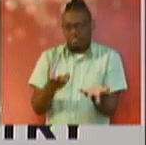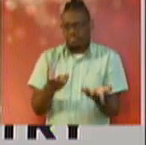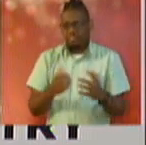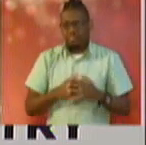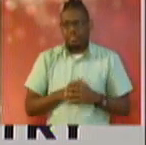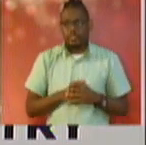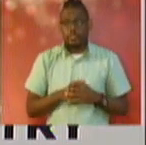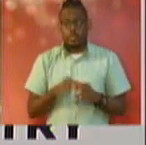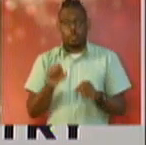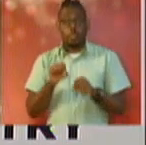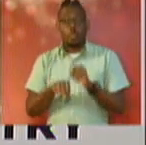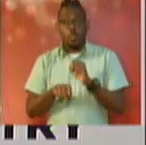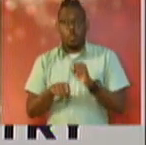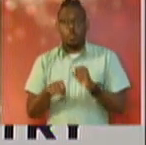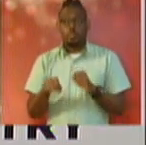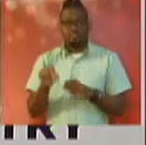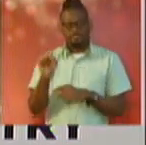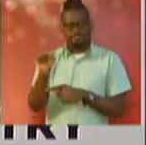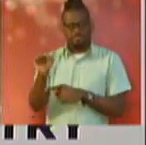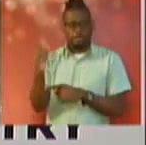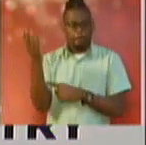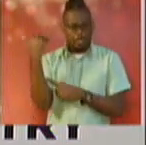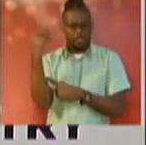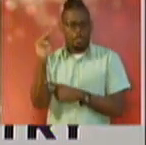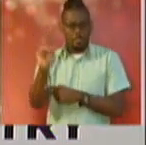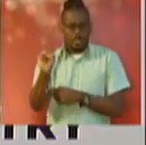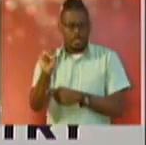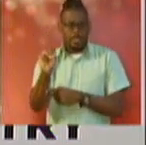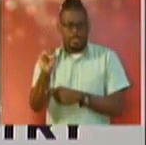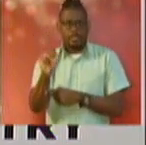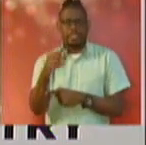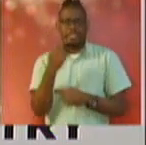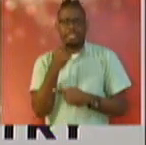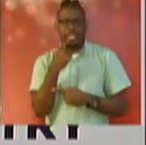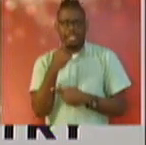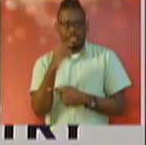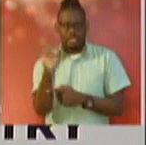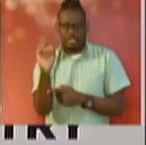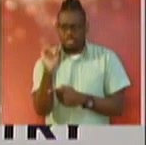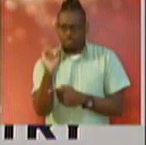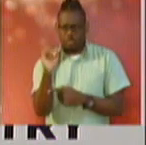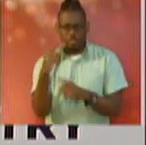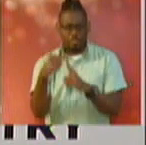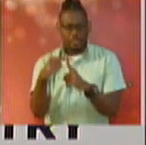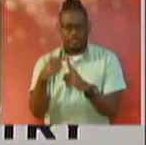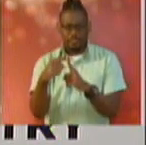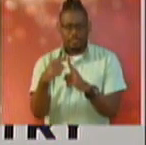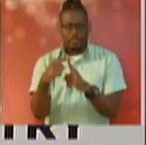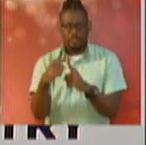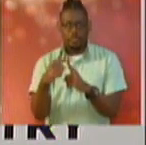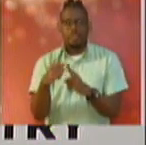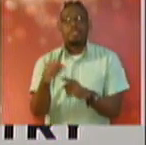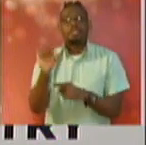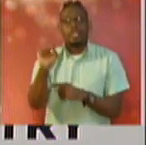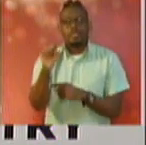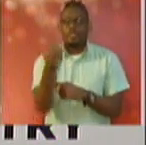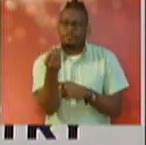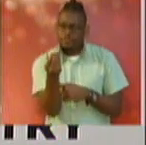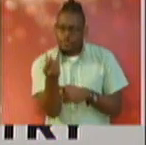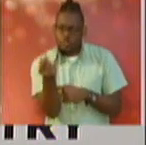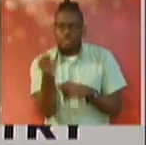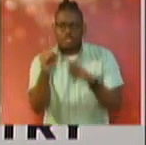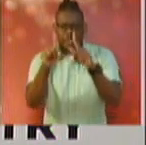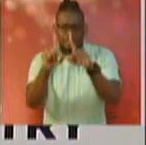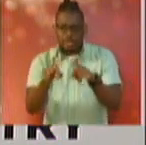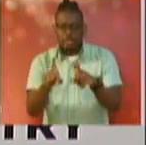particular 24-hour period where we had zero being reported in terms of zero positives, yes, we did do some tests. However, they would have